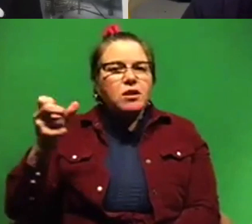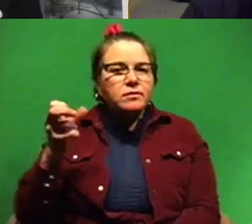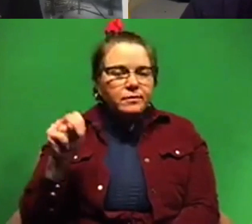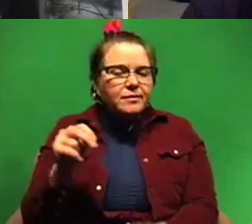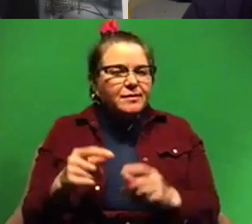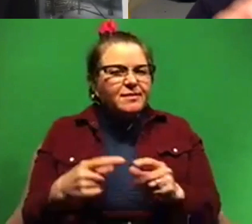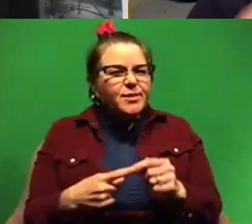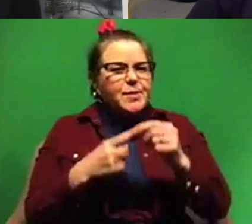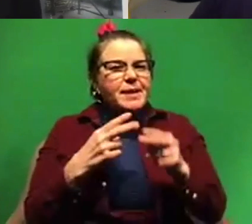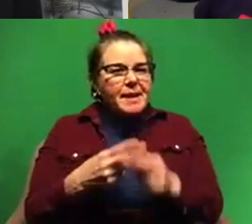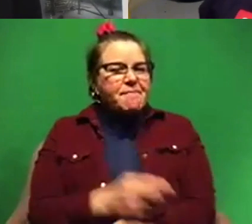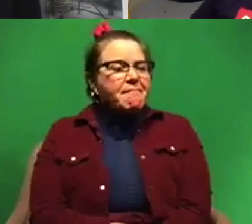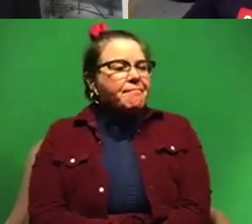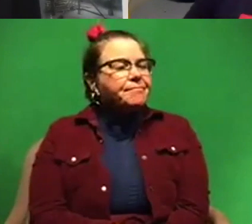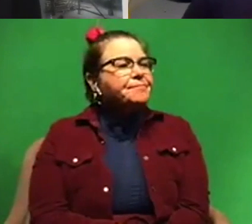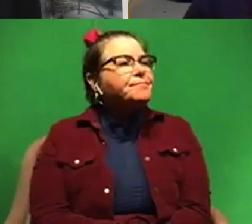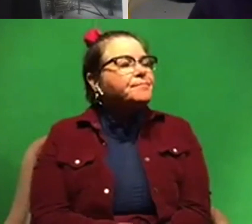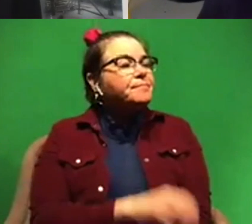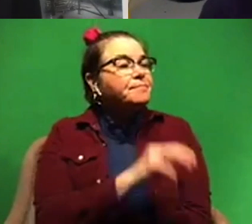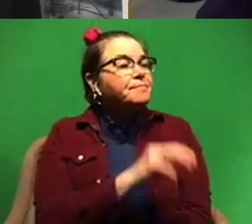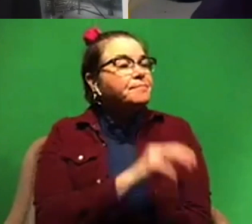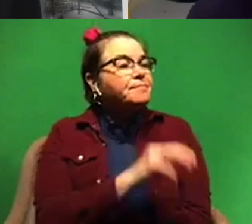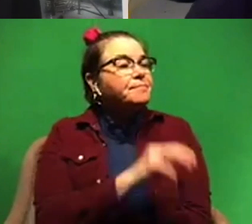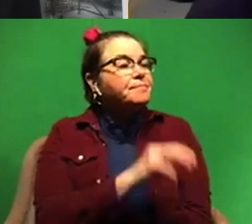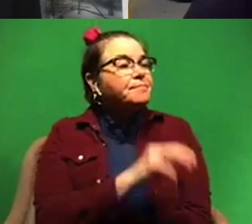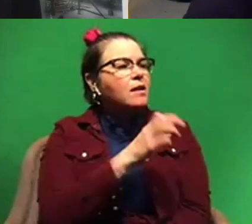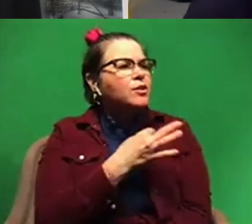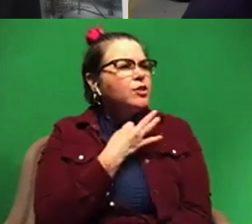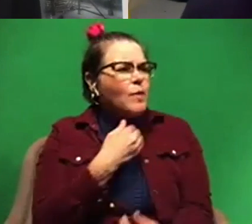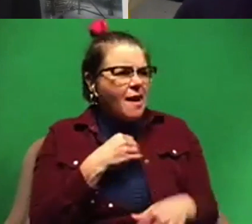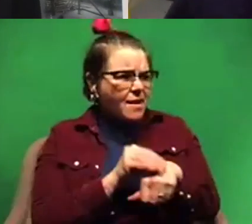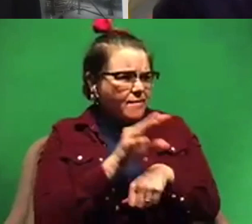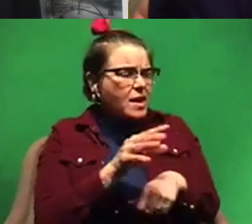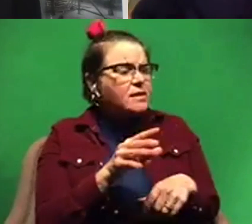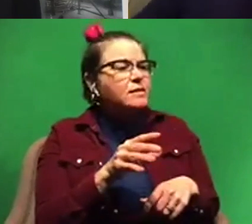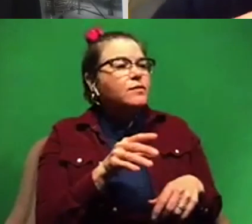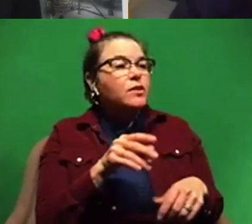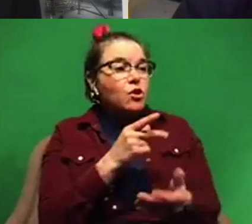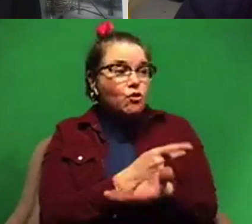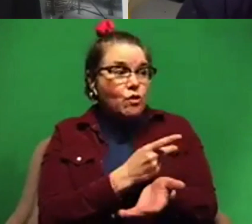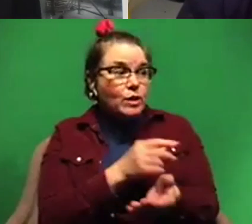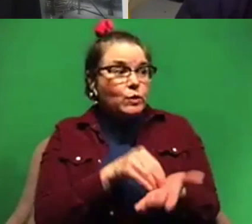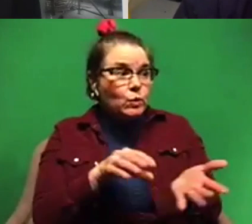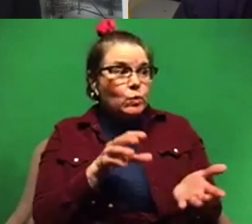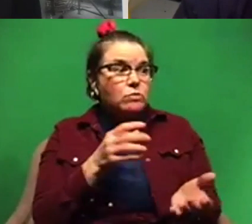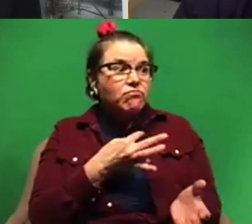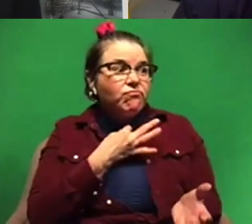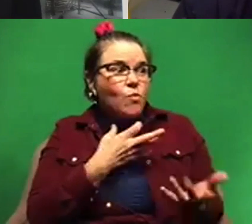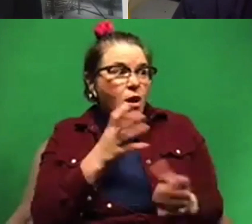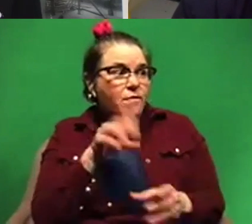Yeah. Maddie would like to know, do you have any advice for fellow graduate students that are looking to do shark research?